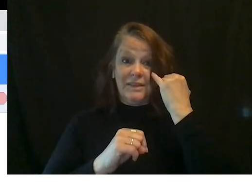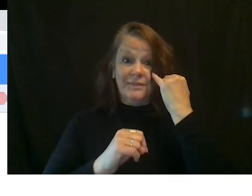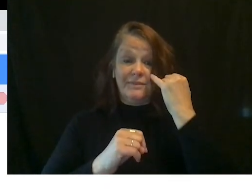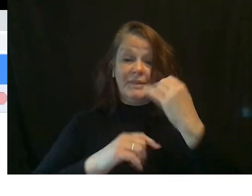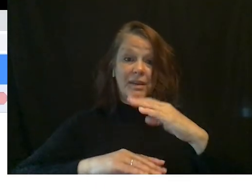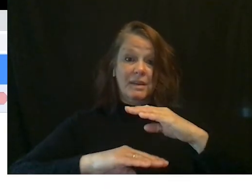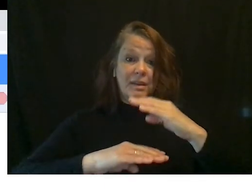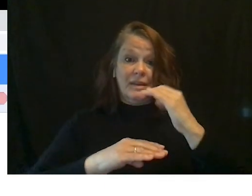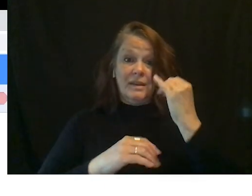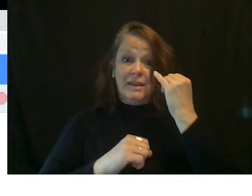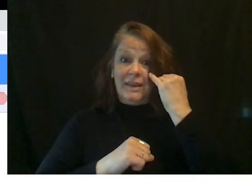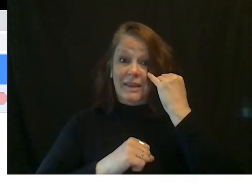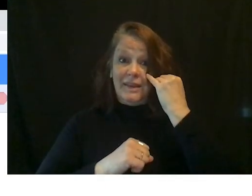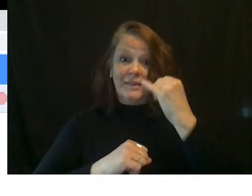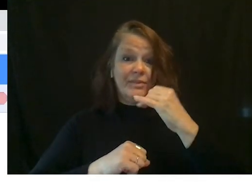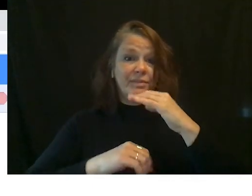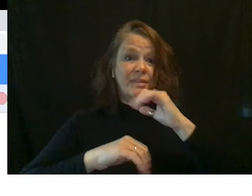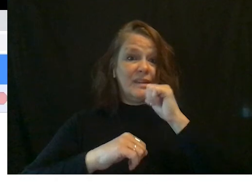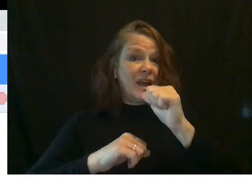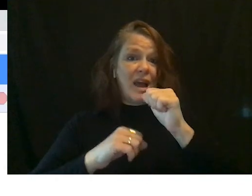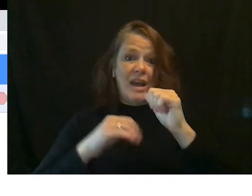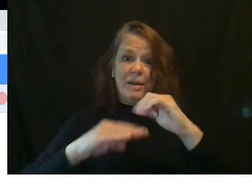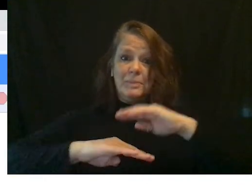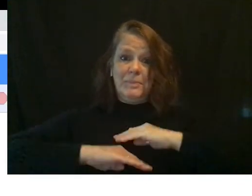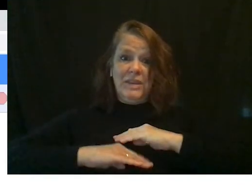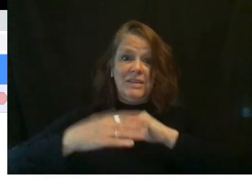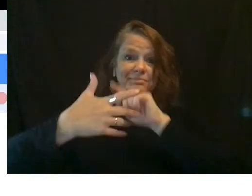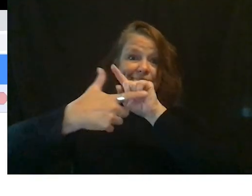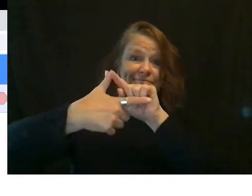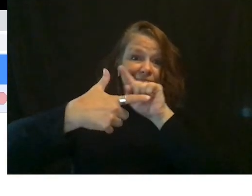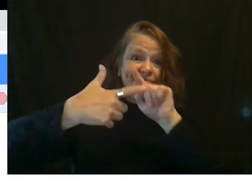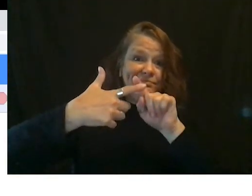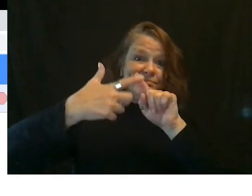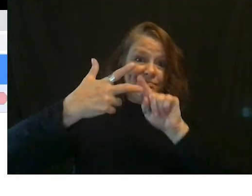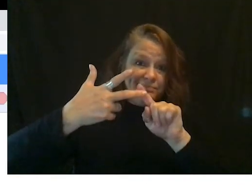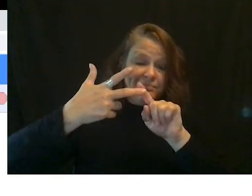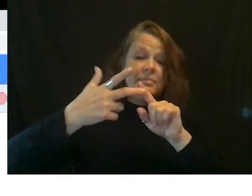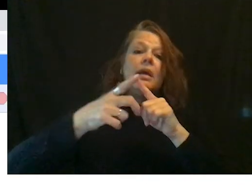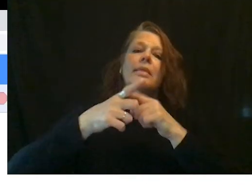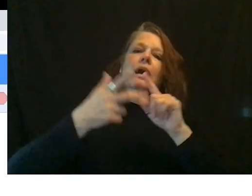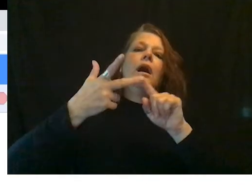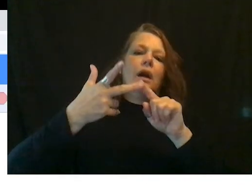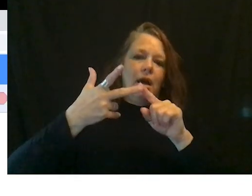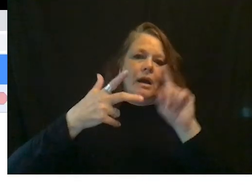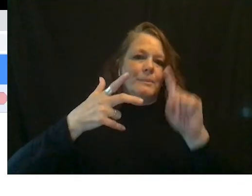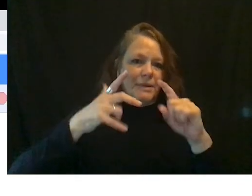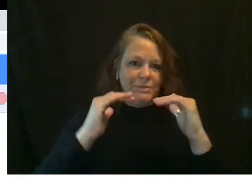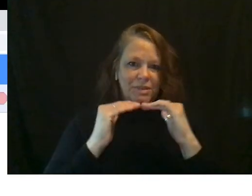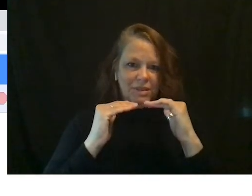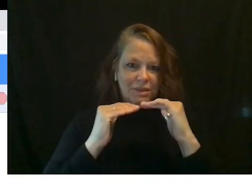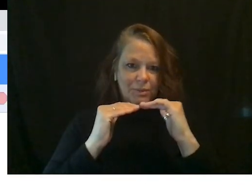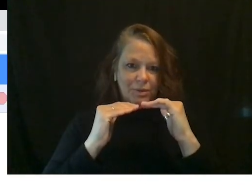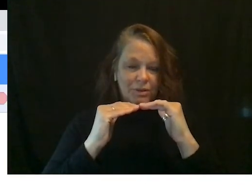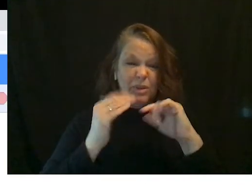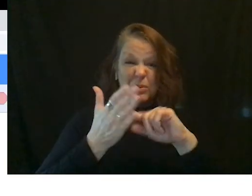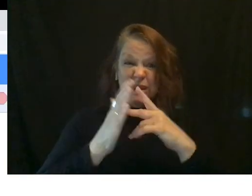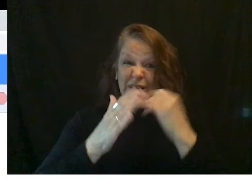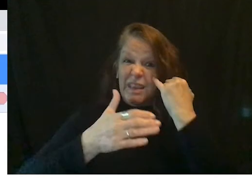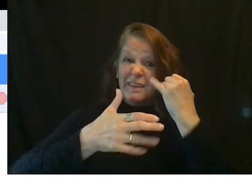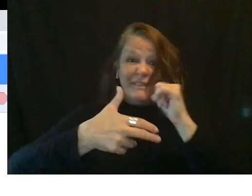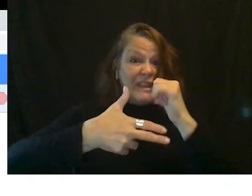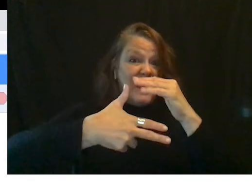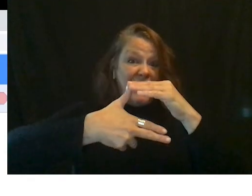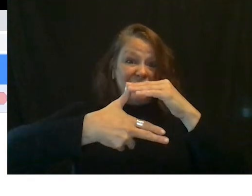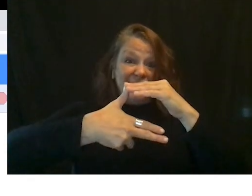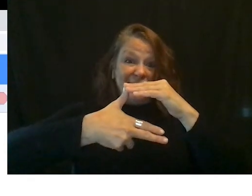if it didn't hit these other 2 conditions, then the number must be equal to the number that we're thinking of. So if